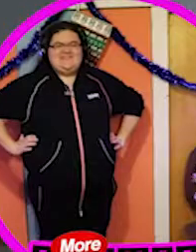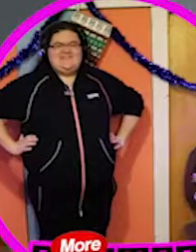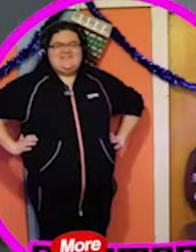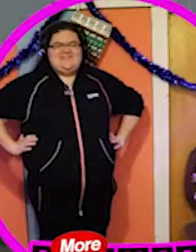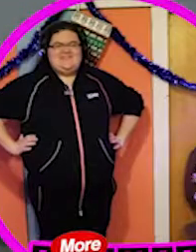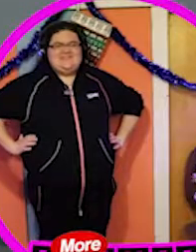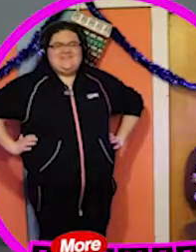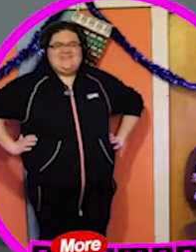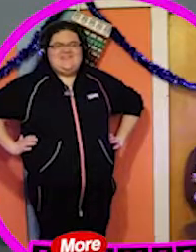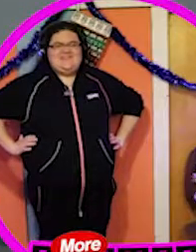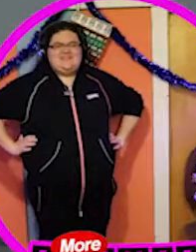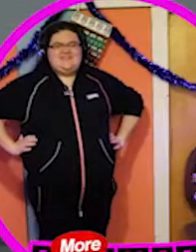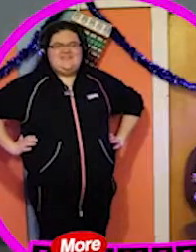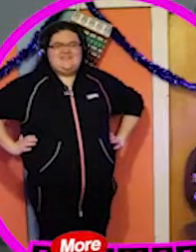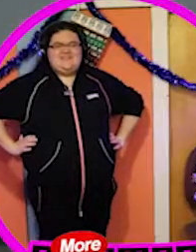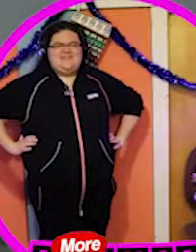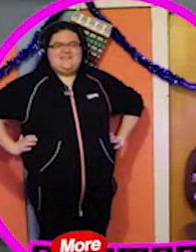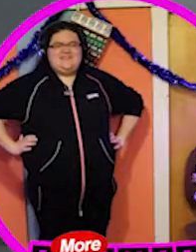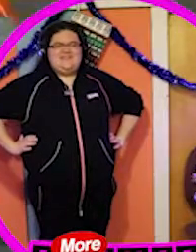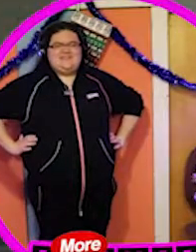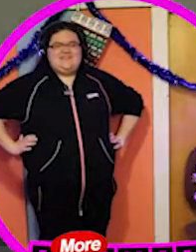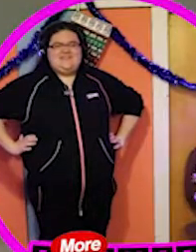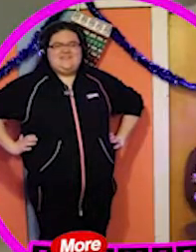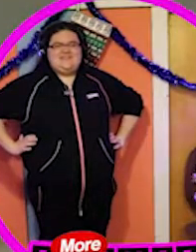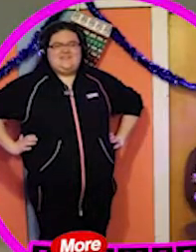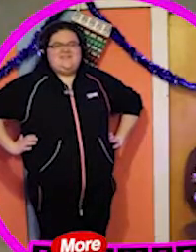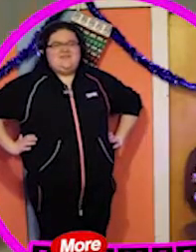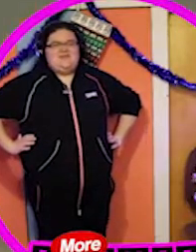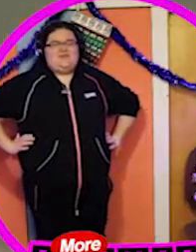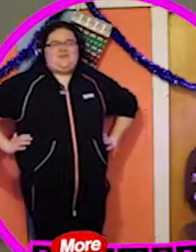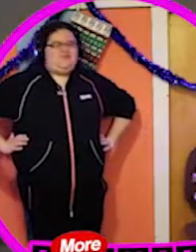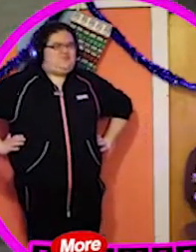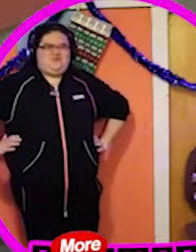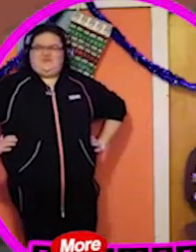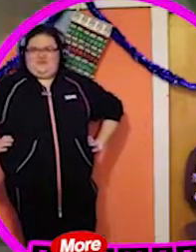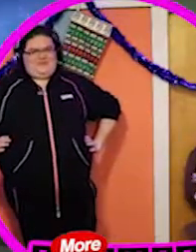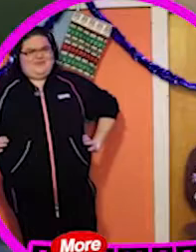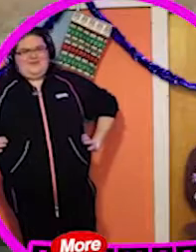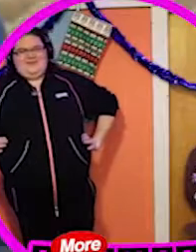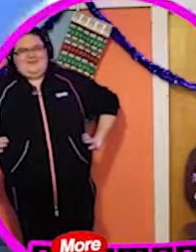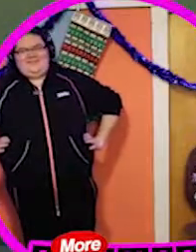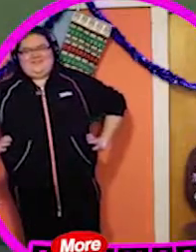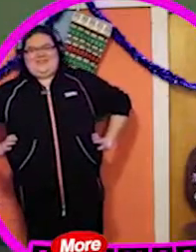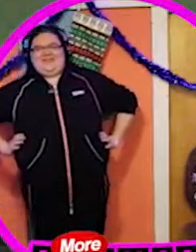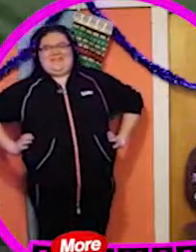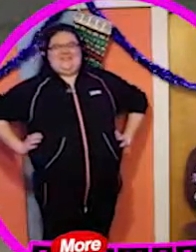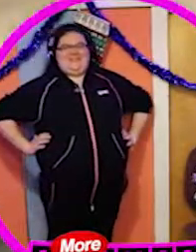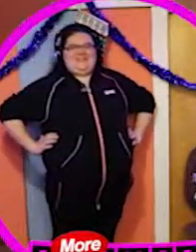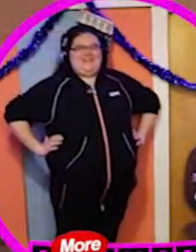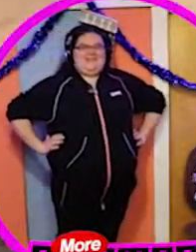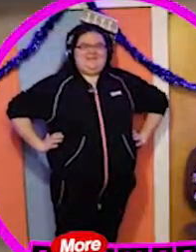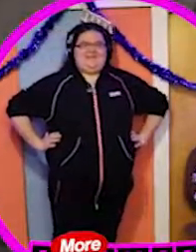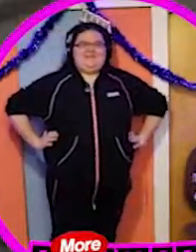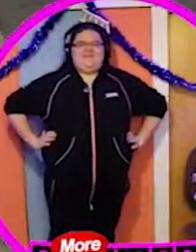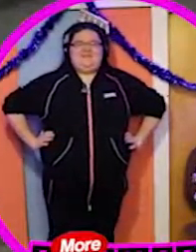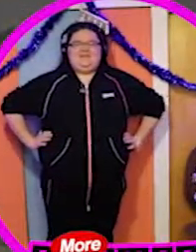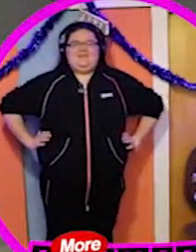Nine. Me. Can this game yes. stop? Oh my goodness. Bro, I'm gonna get the bomb, man. Oh my